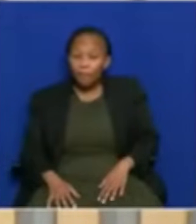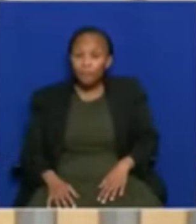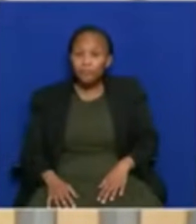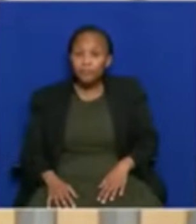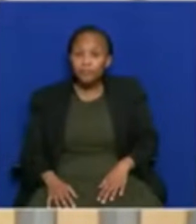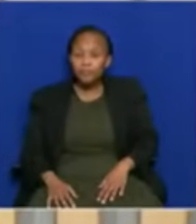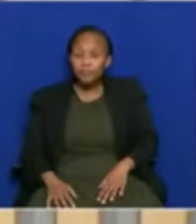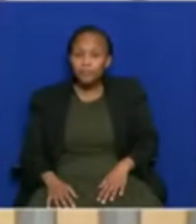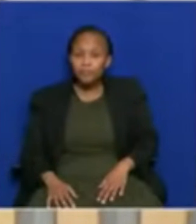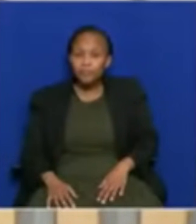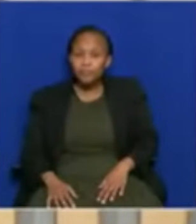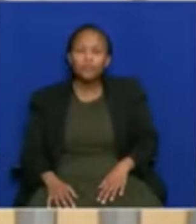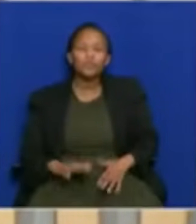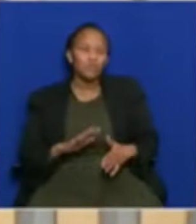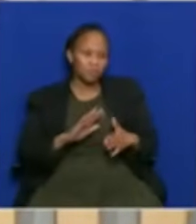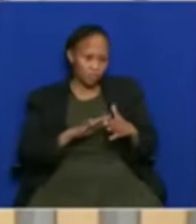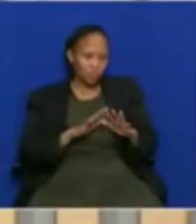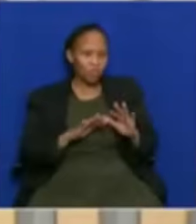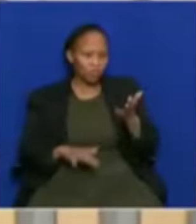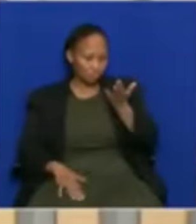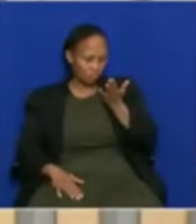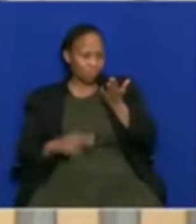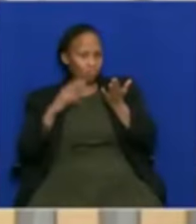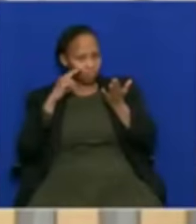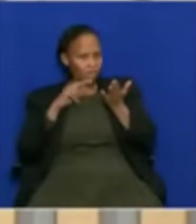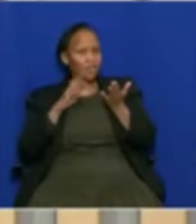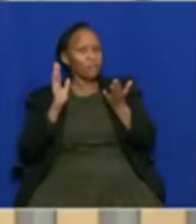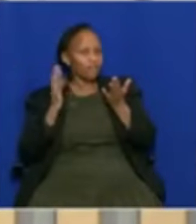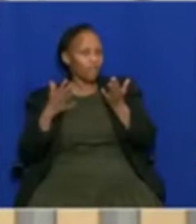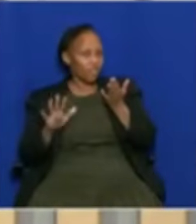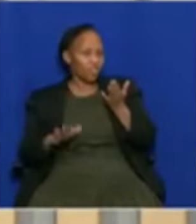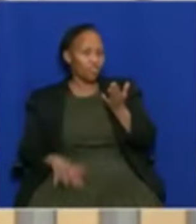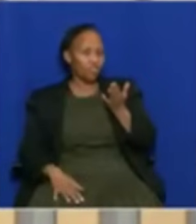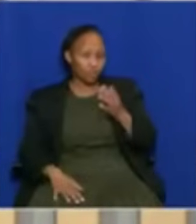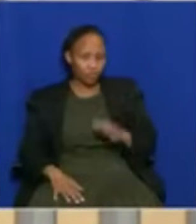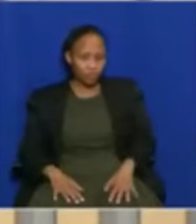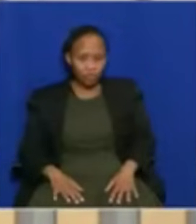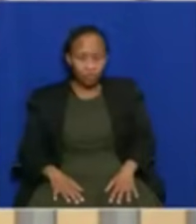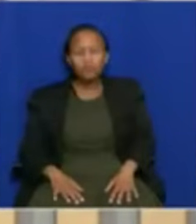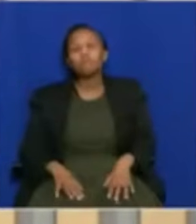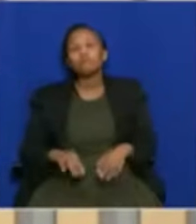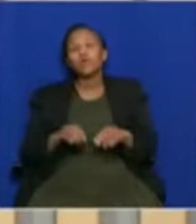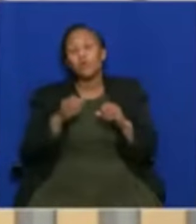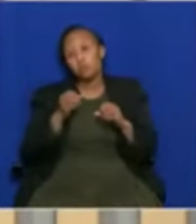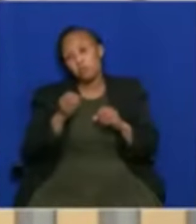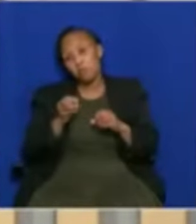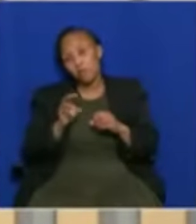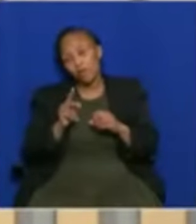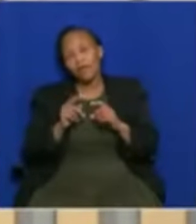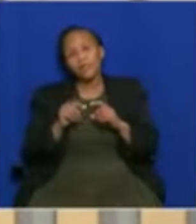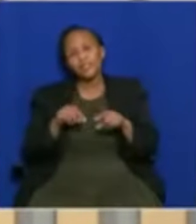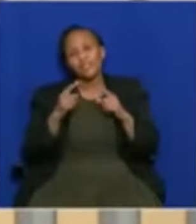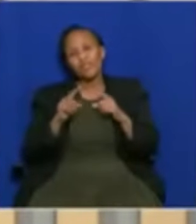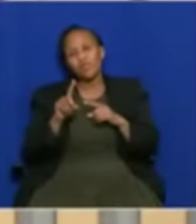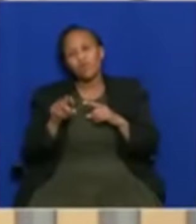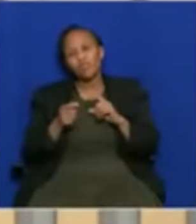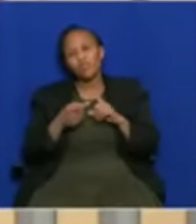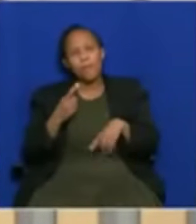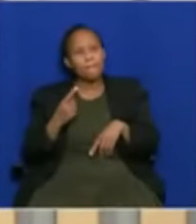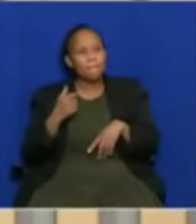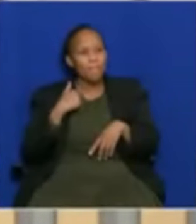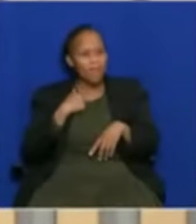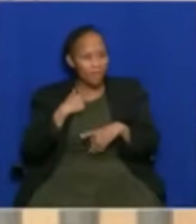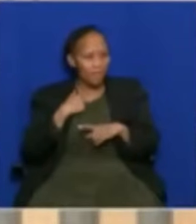looked at it. Okay, perhaps a different question perhaps from me. Are you saying they were not